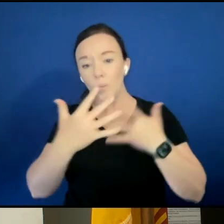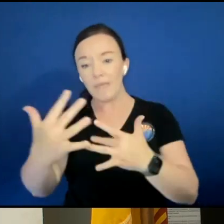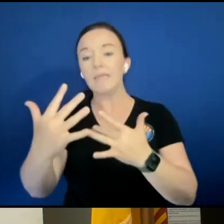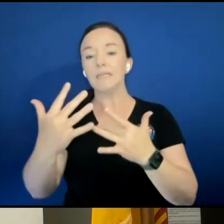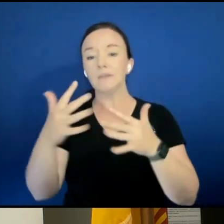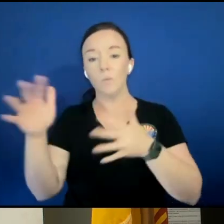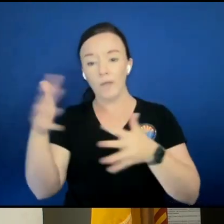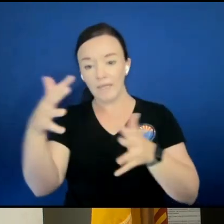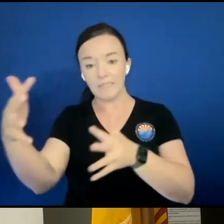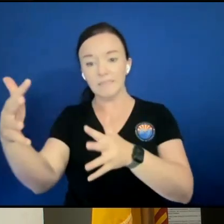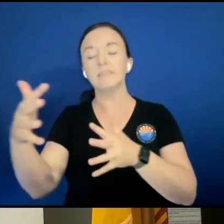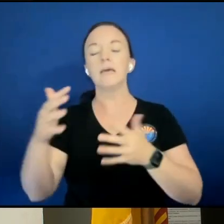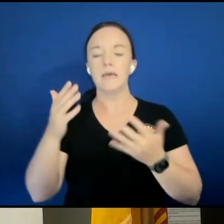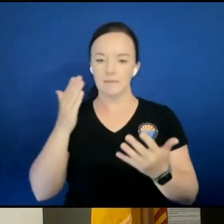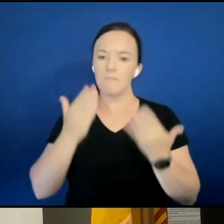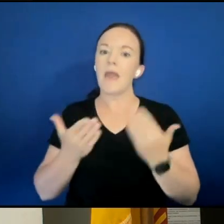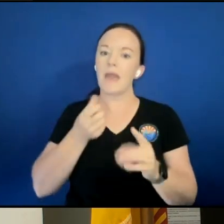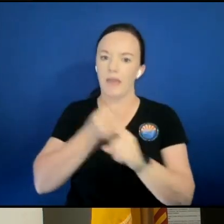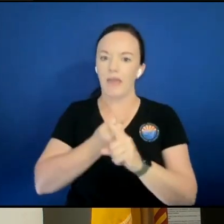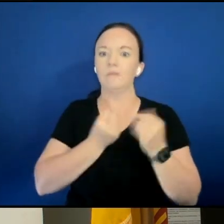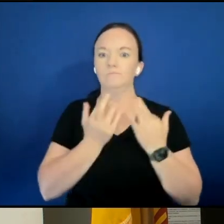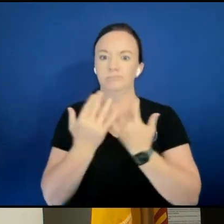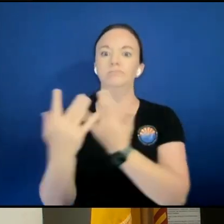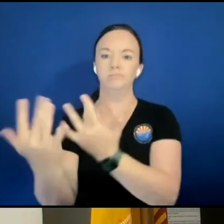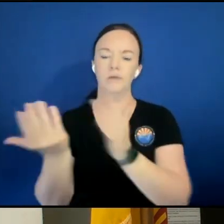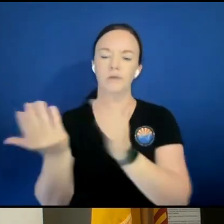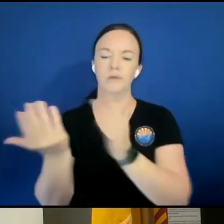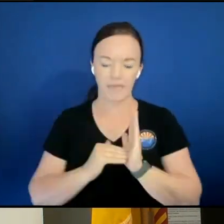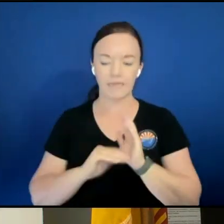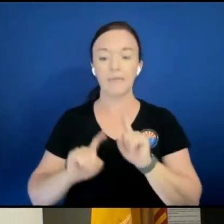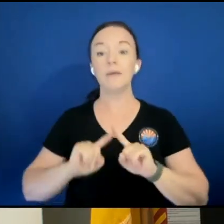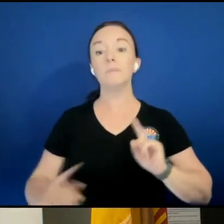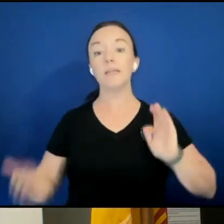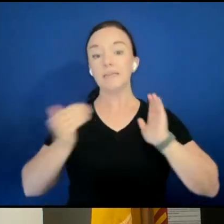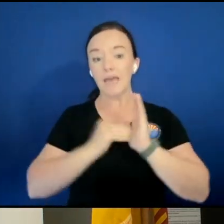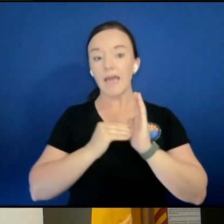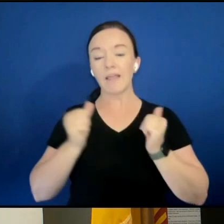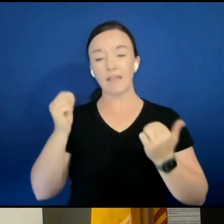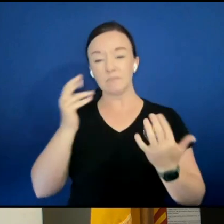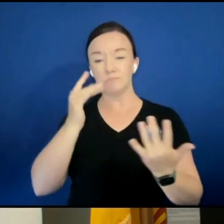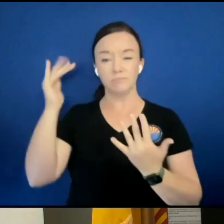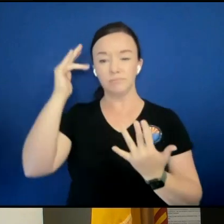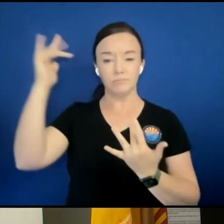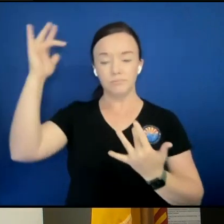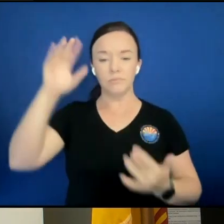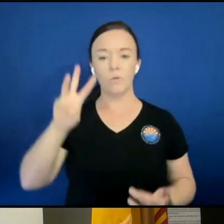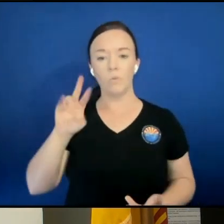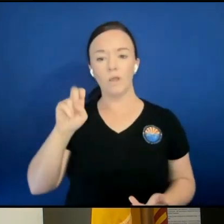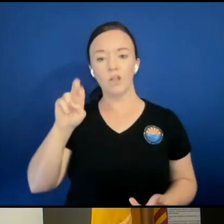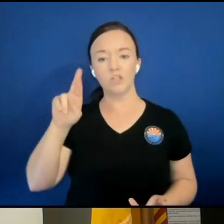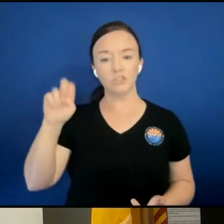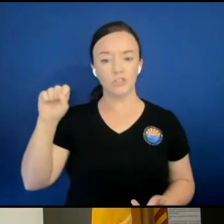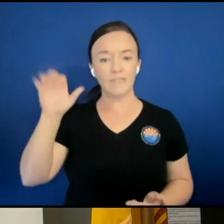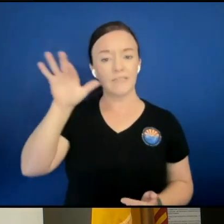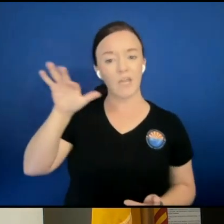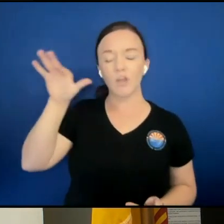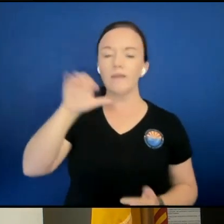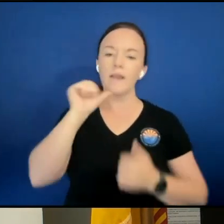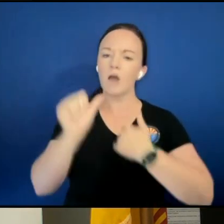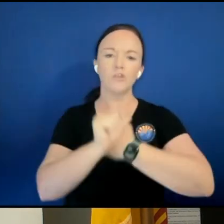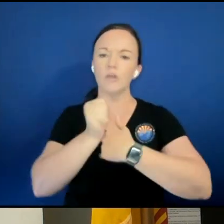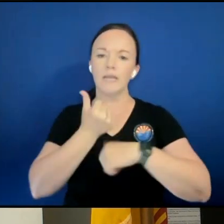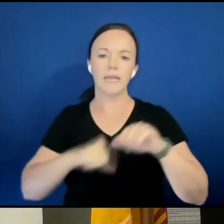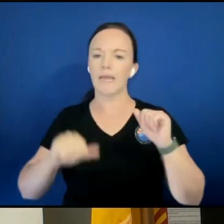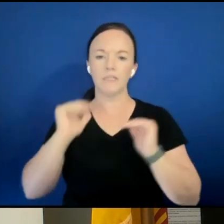another day of this. But again, this is burning up in the wilderness area, not really threatening any structures at this